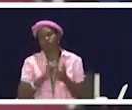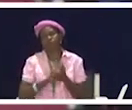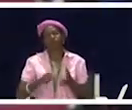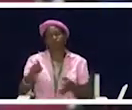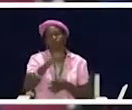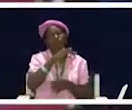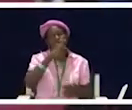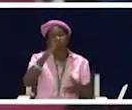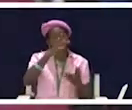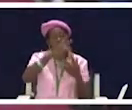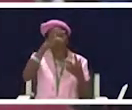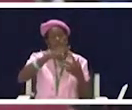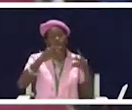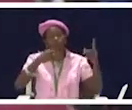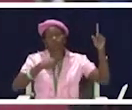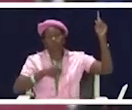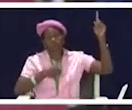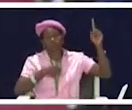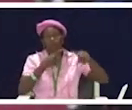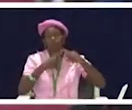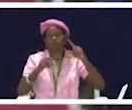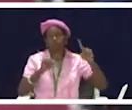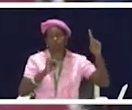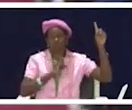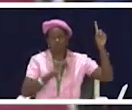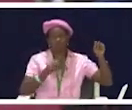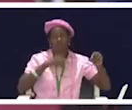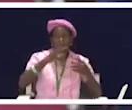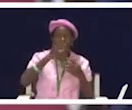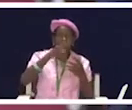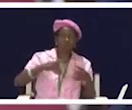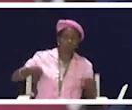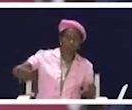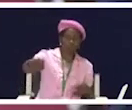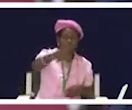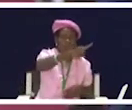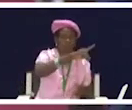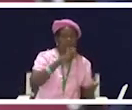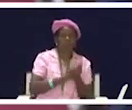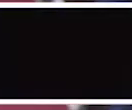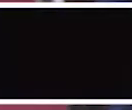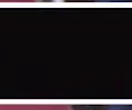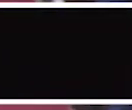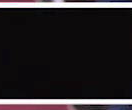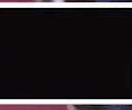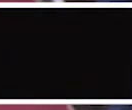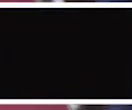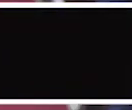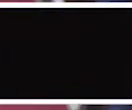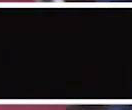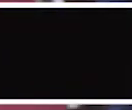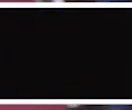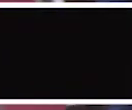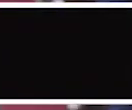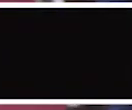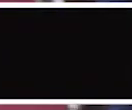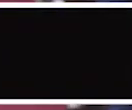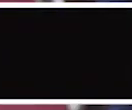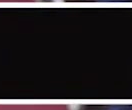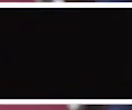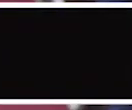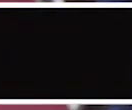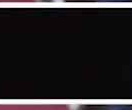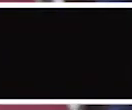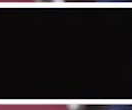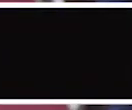not chosen me, but I have chosen you that you should go and bring forth fruit and make sure